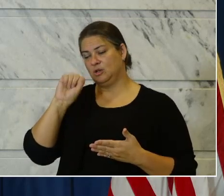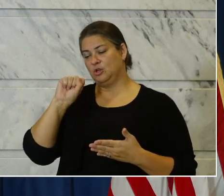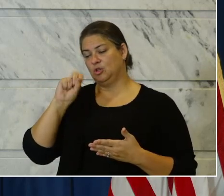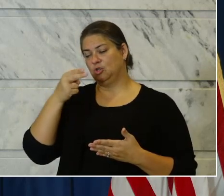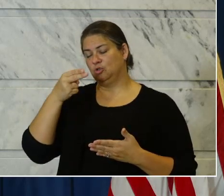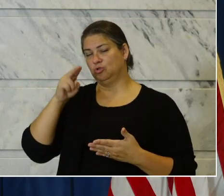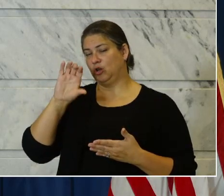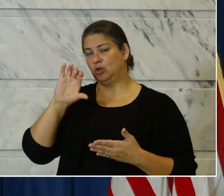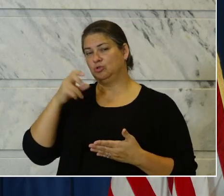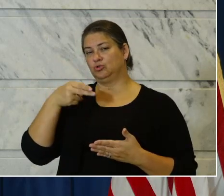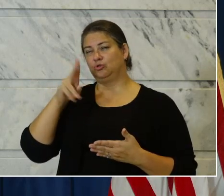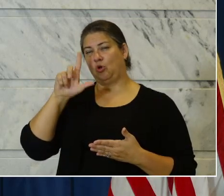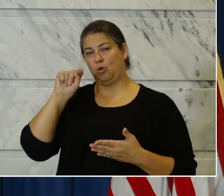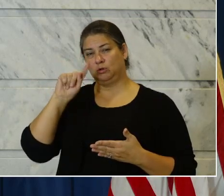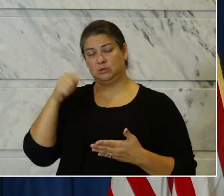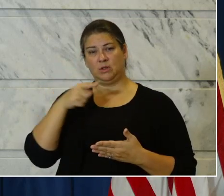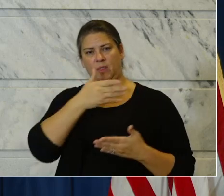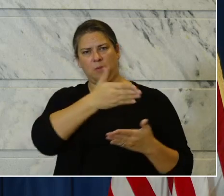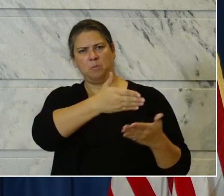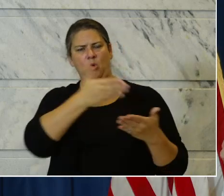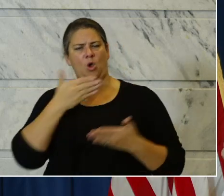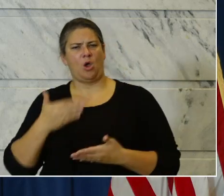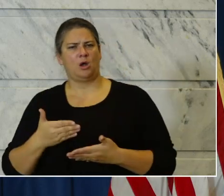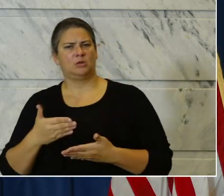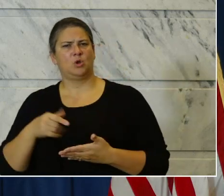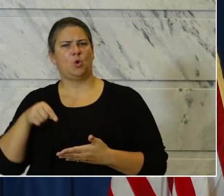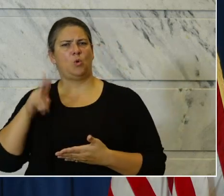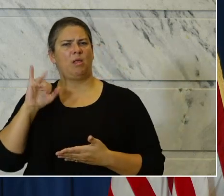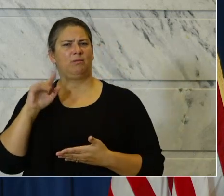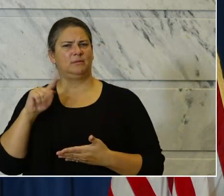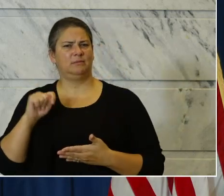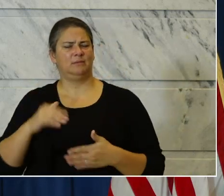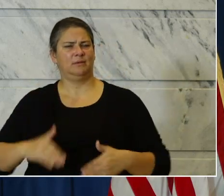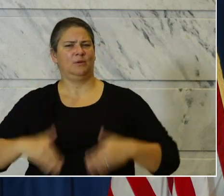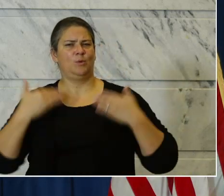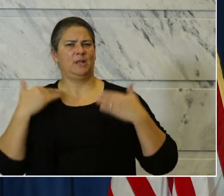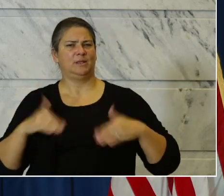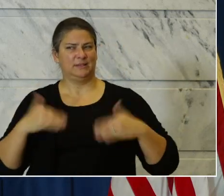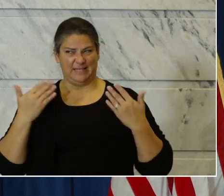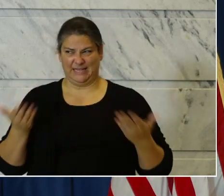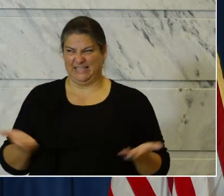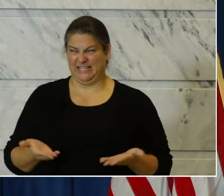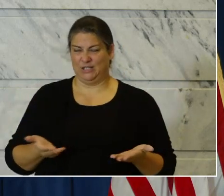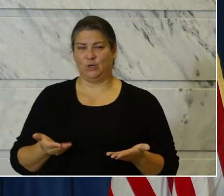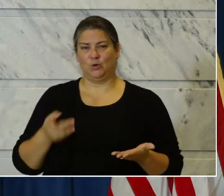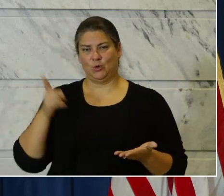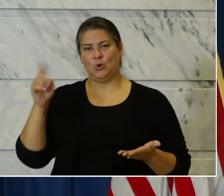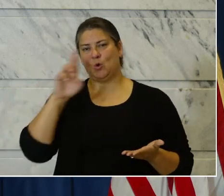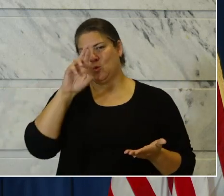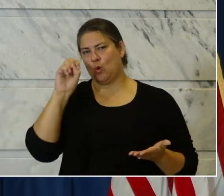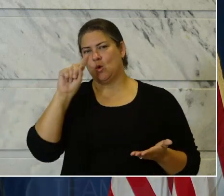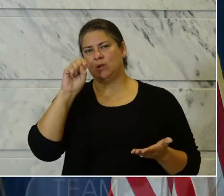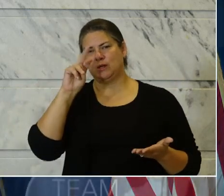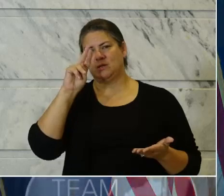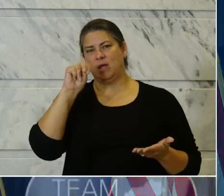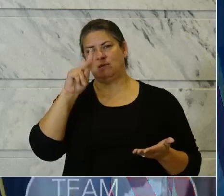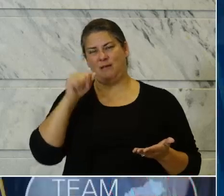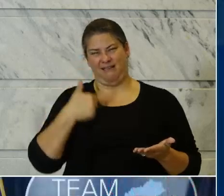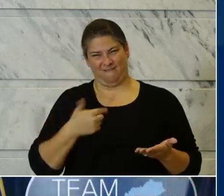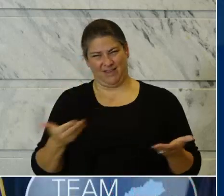who brought us a quilt that is here in the rotunda that has some real special